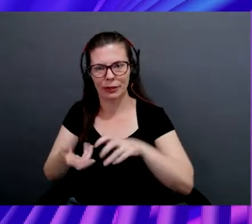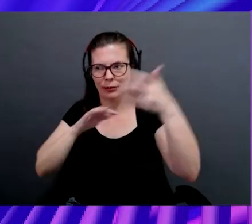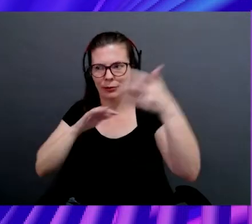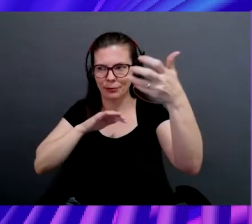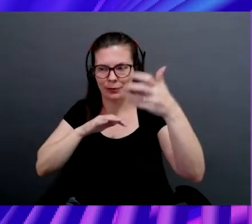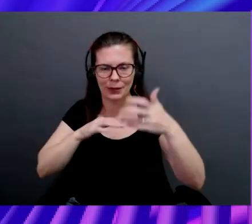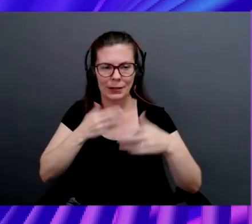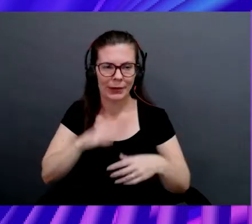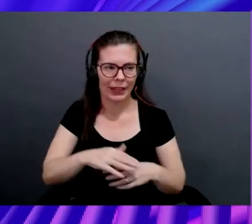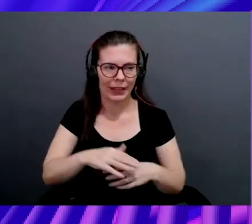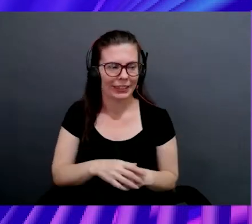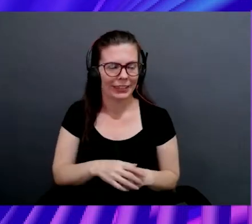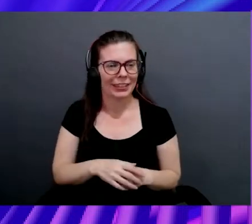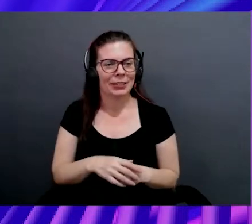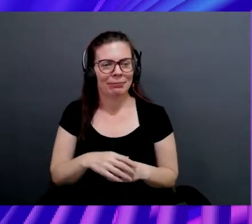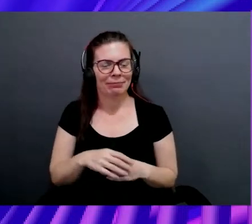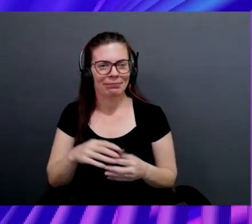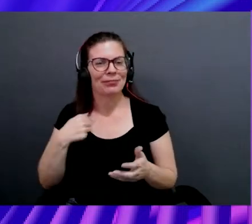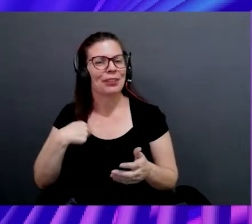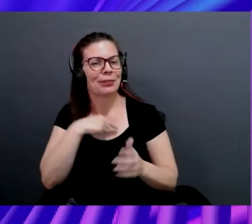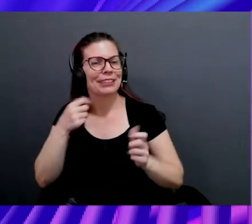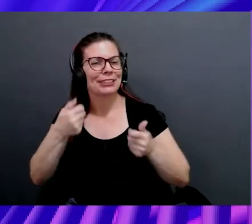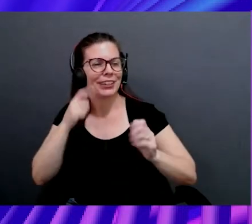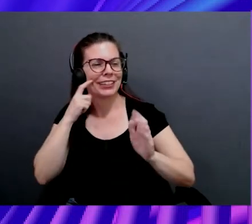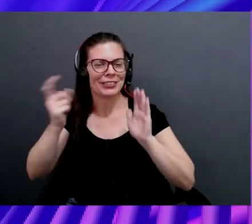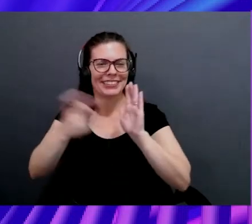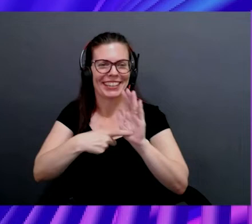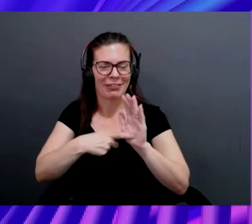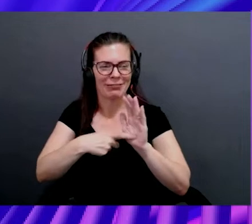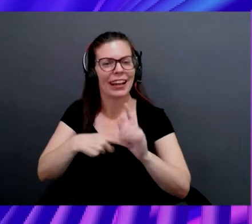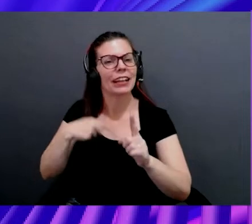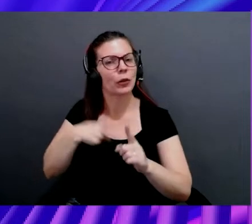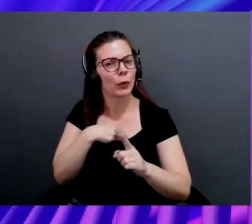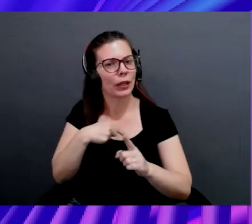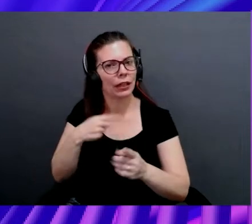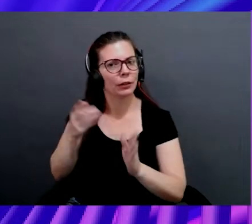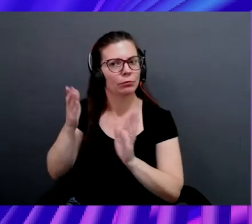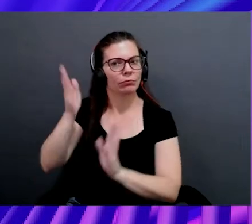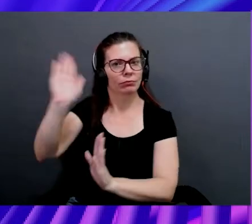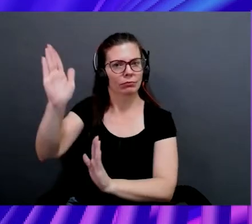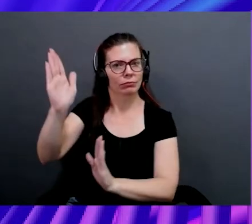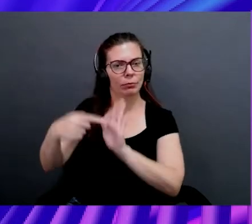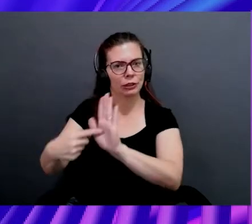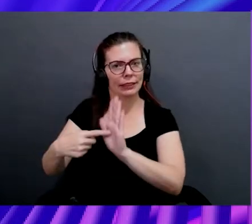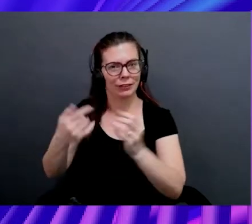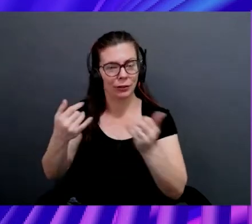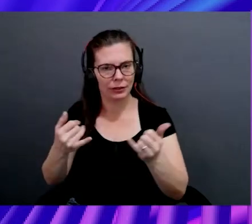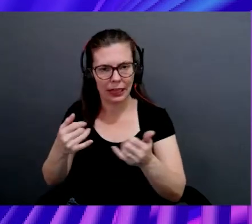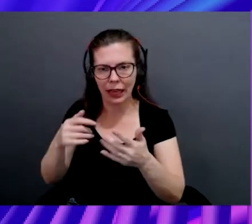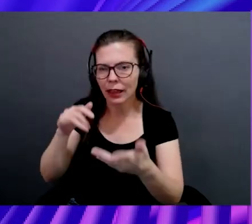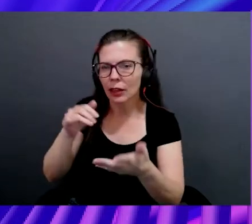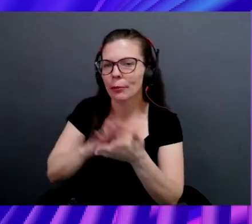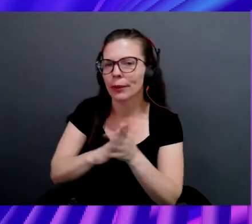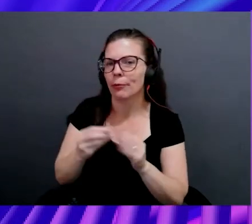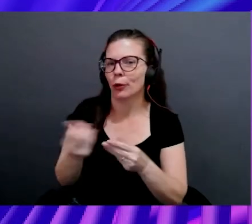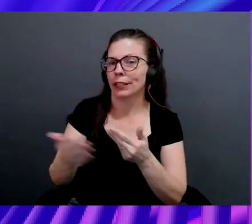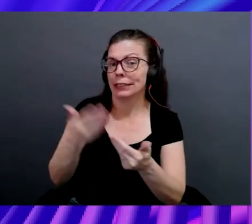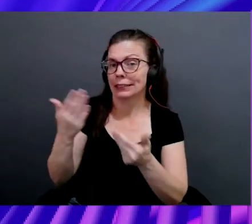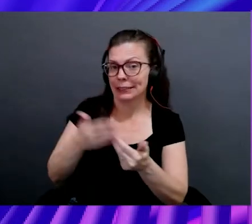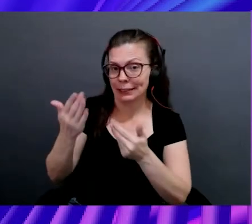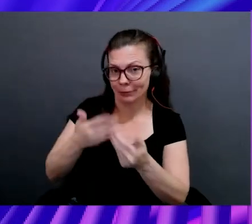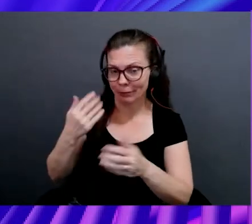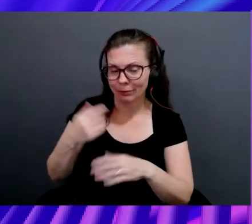So what we're trying to identify, and that's what we're presenting today, is how can I make this even easier?